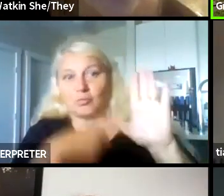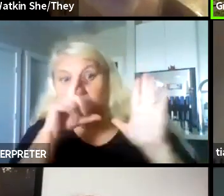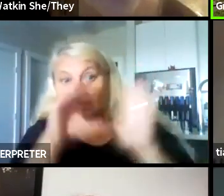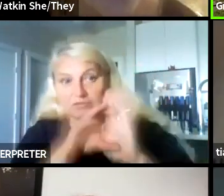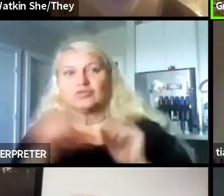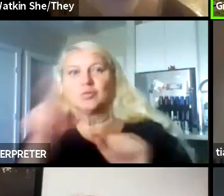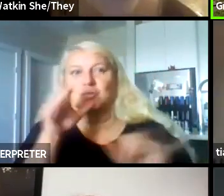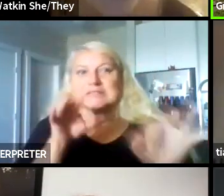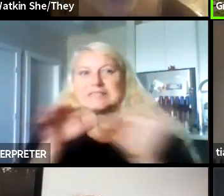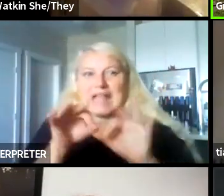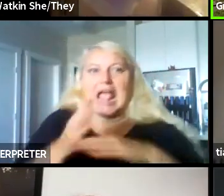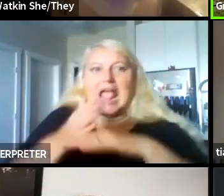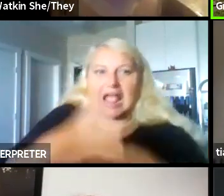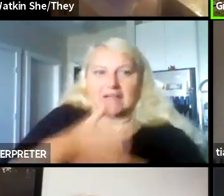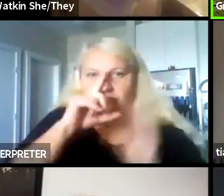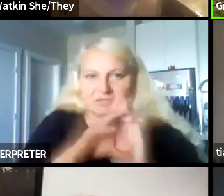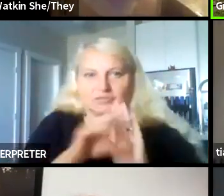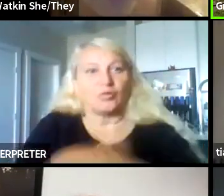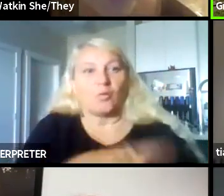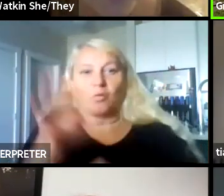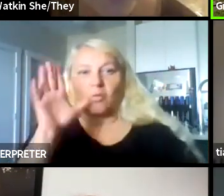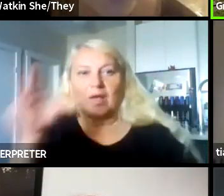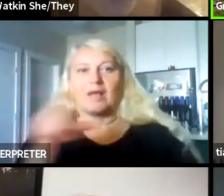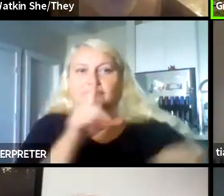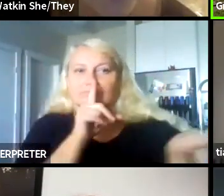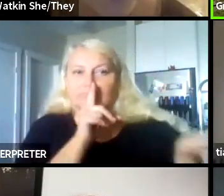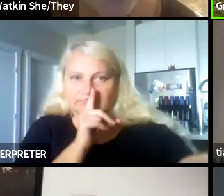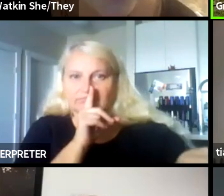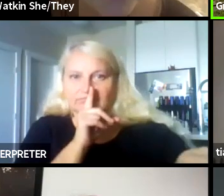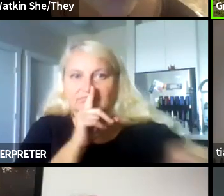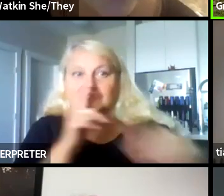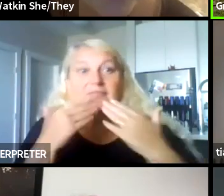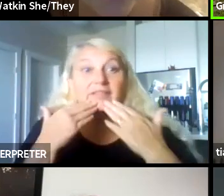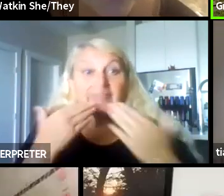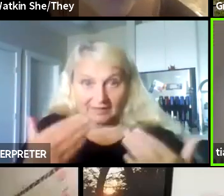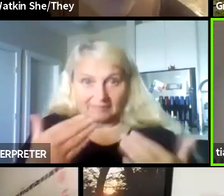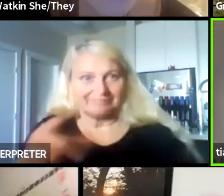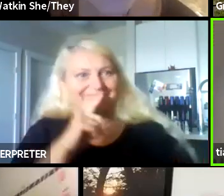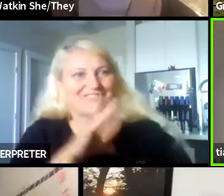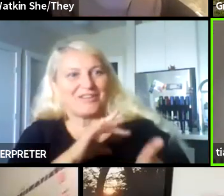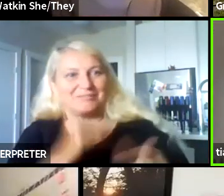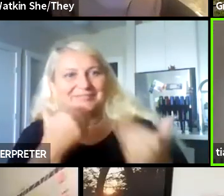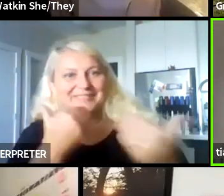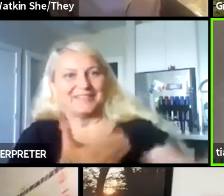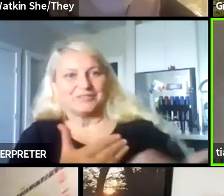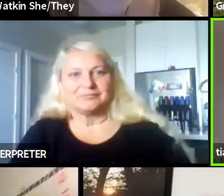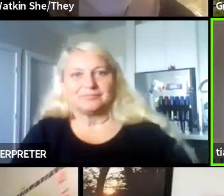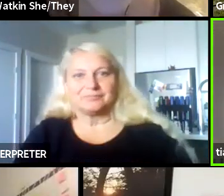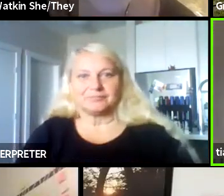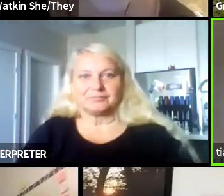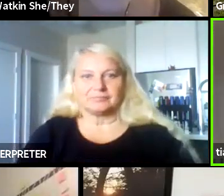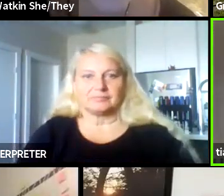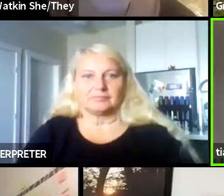description after you share it. Thank you. Awesome, thank you.